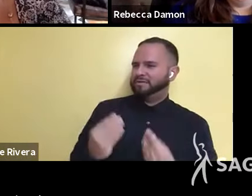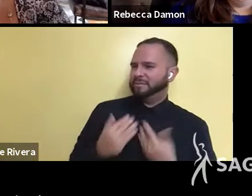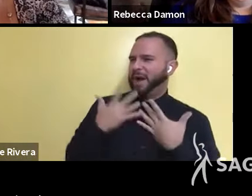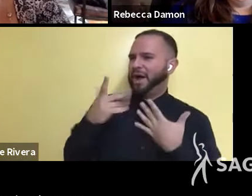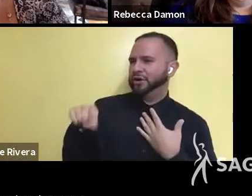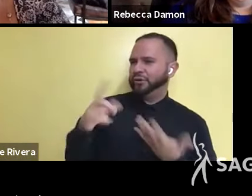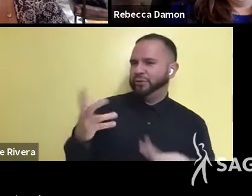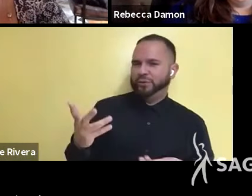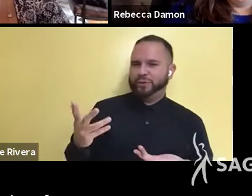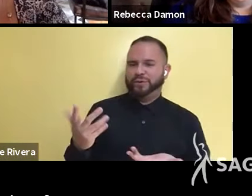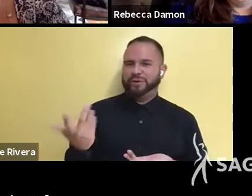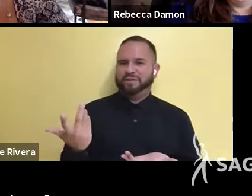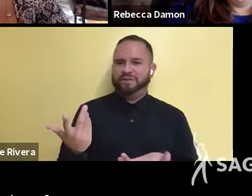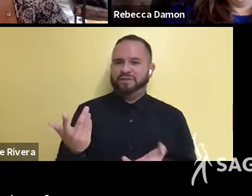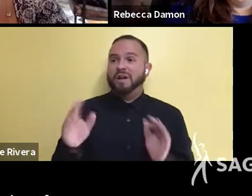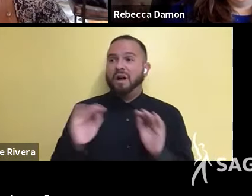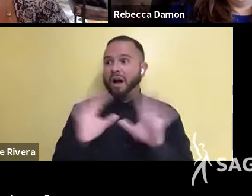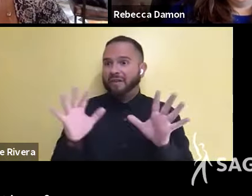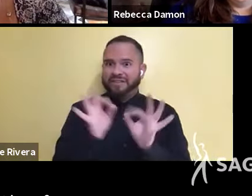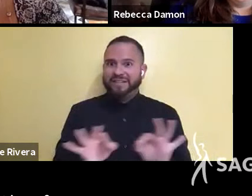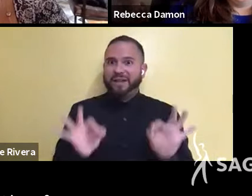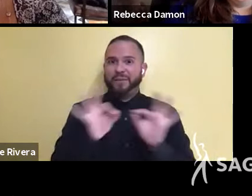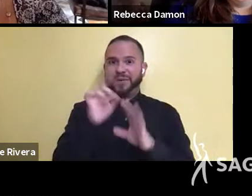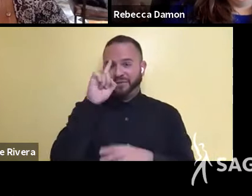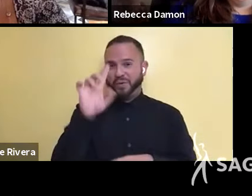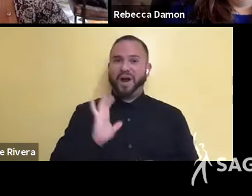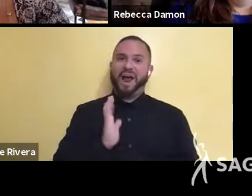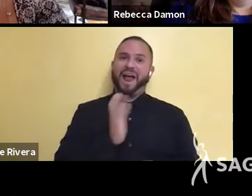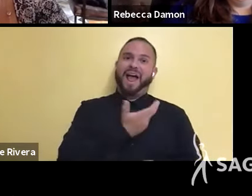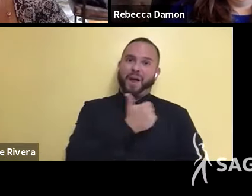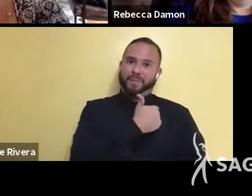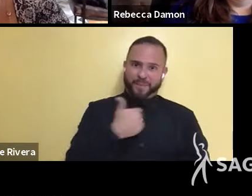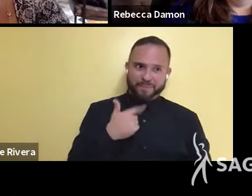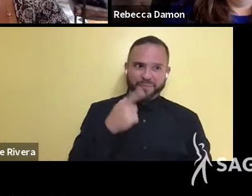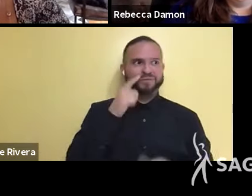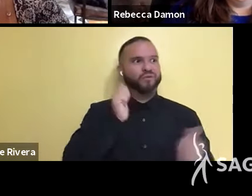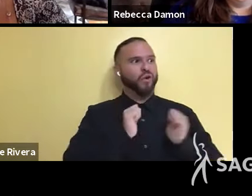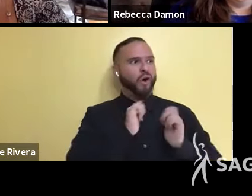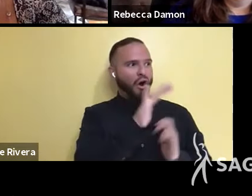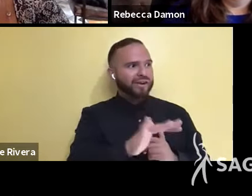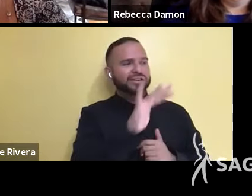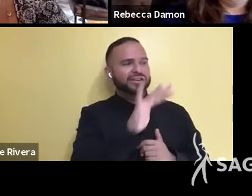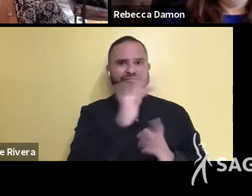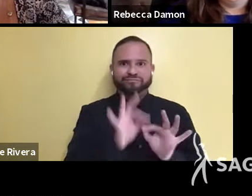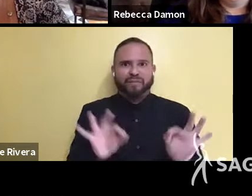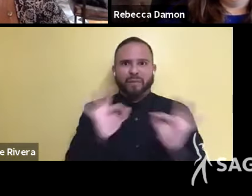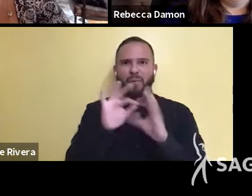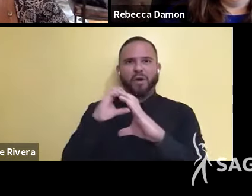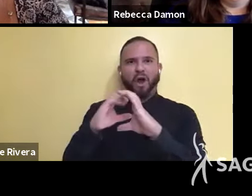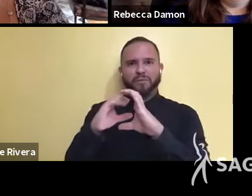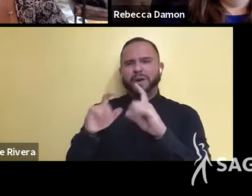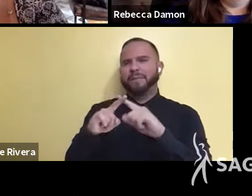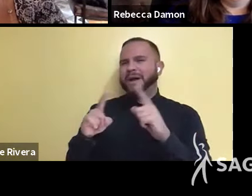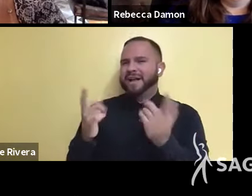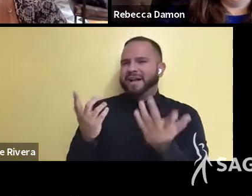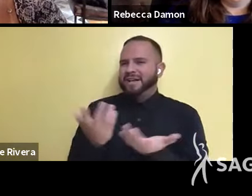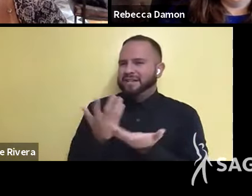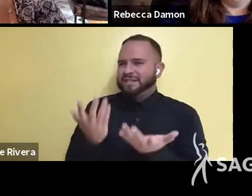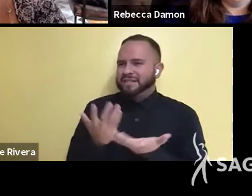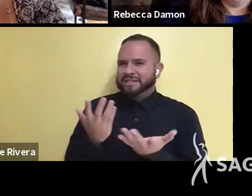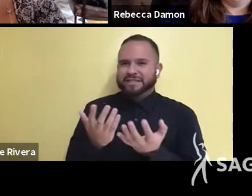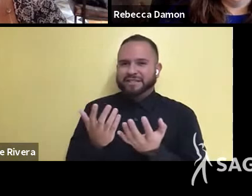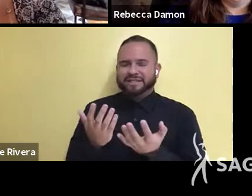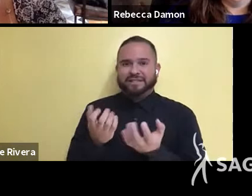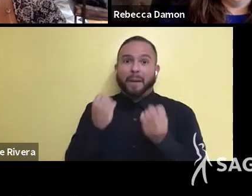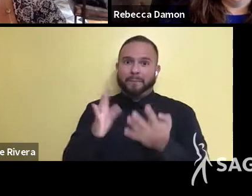so important to our members and to artists overall. So many of us are just living on, that's